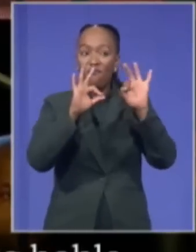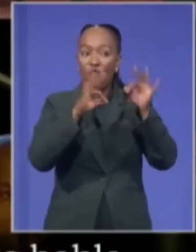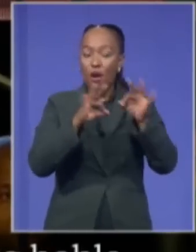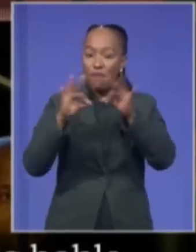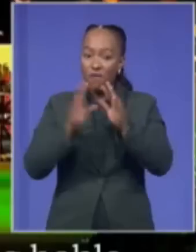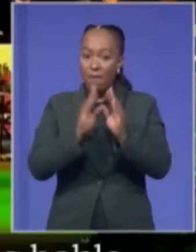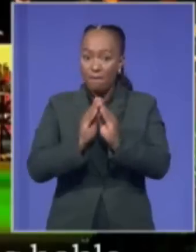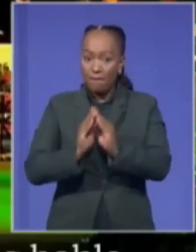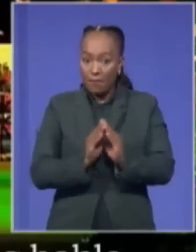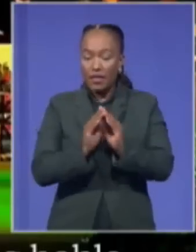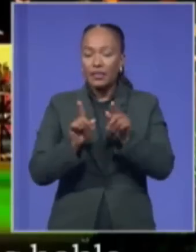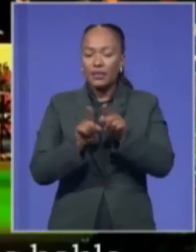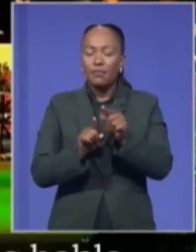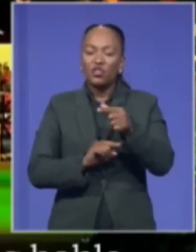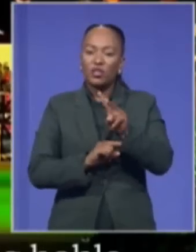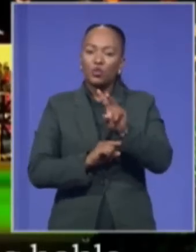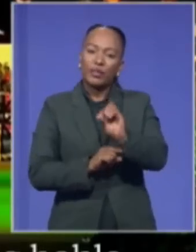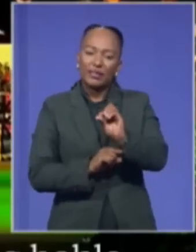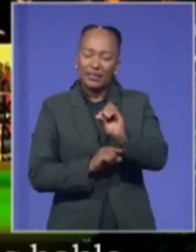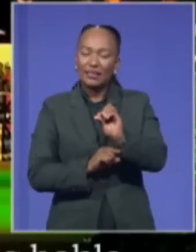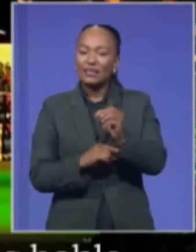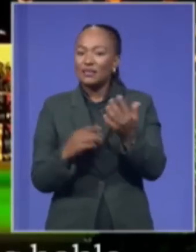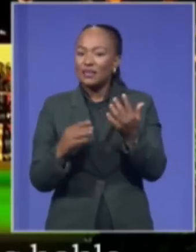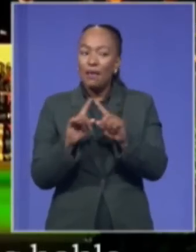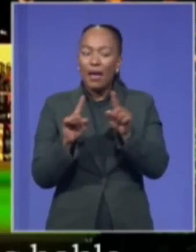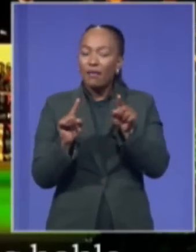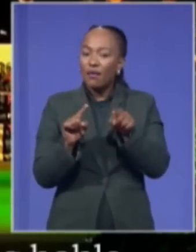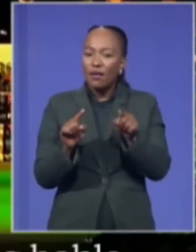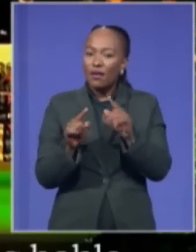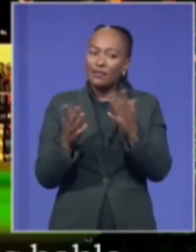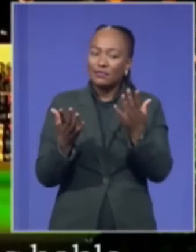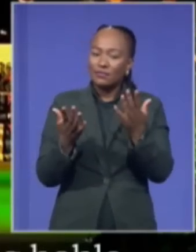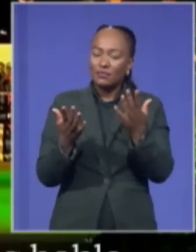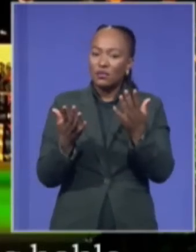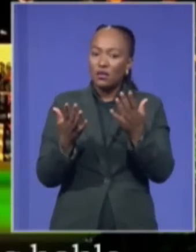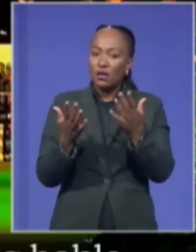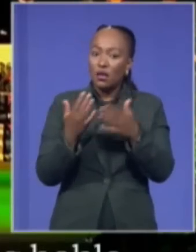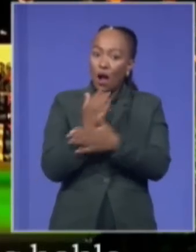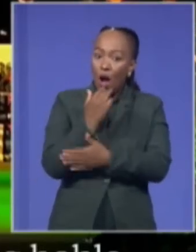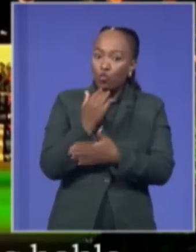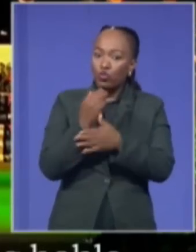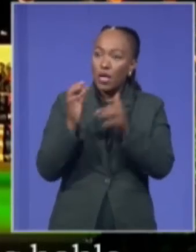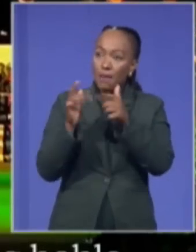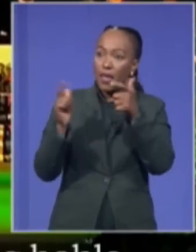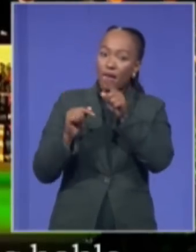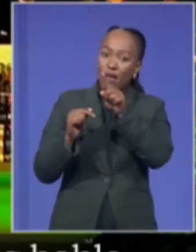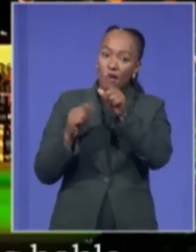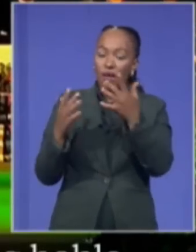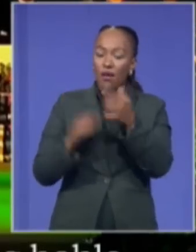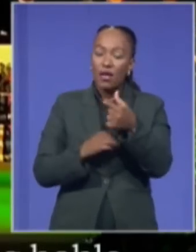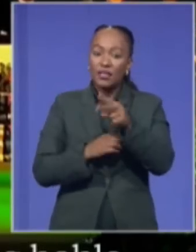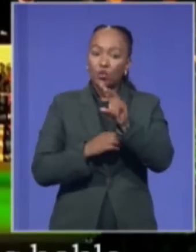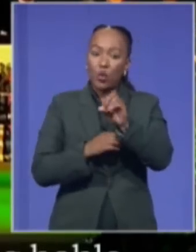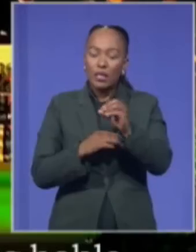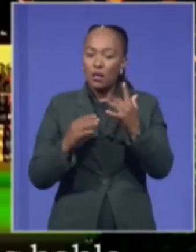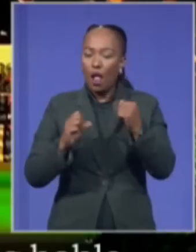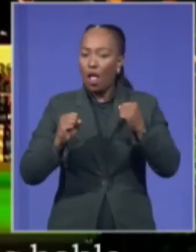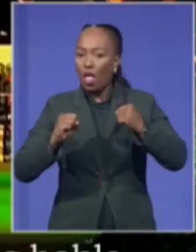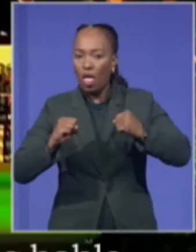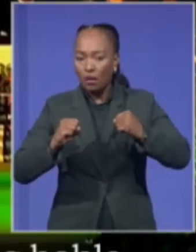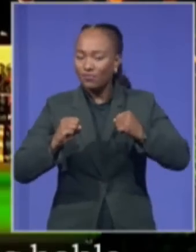G20. Yet there is a lack of consensus amongst major powers, including in the G20,